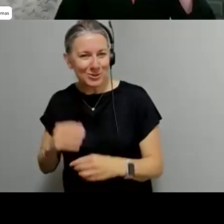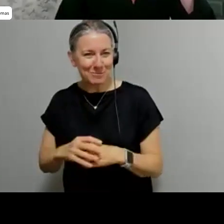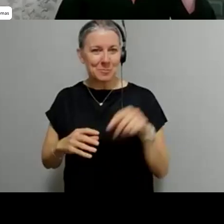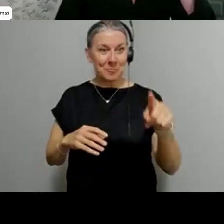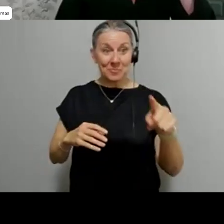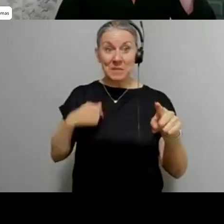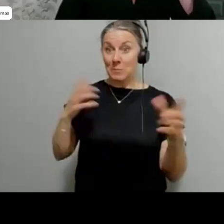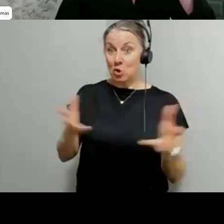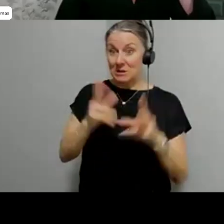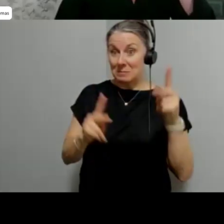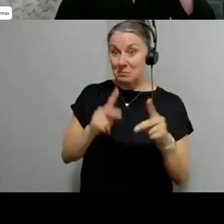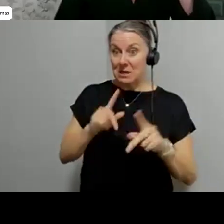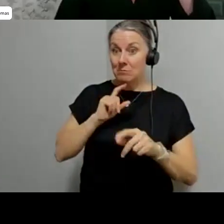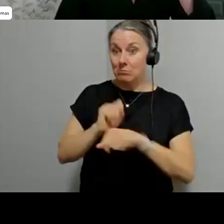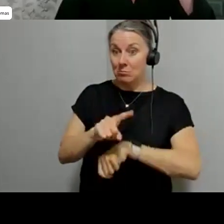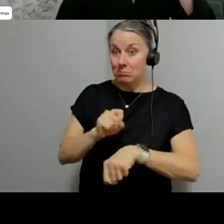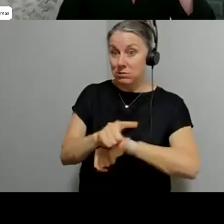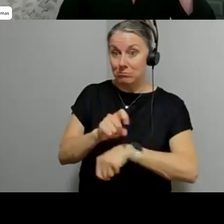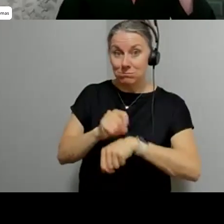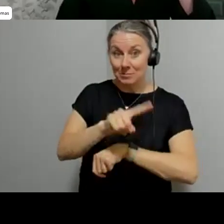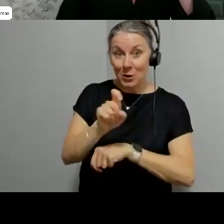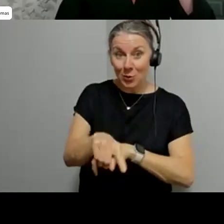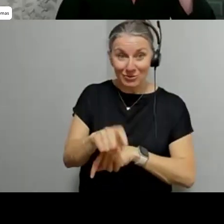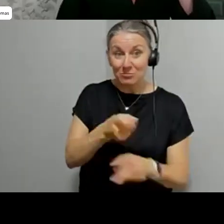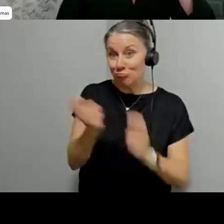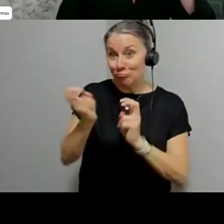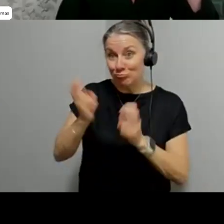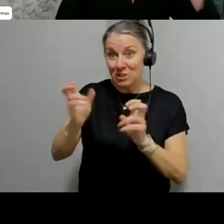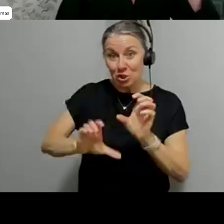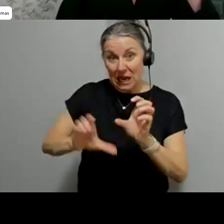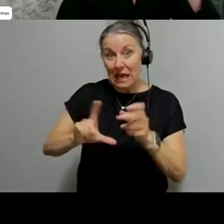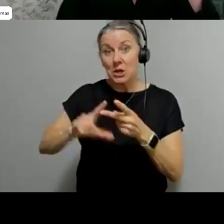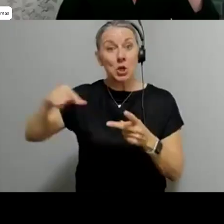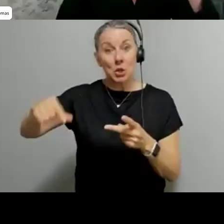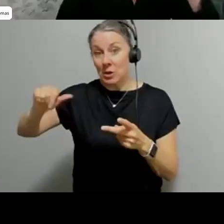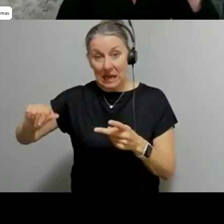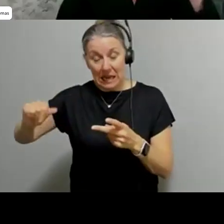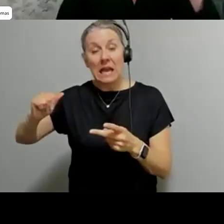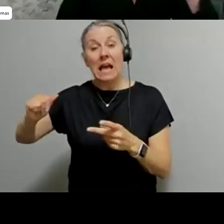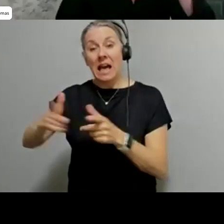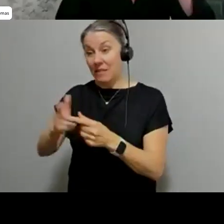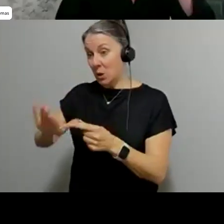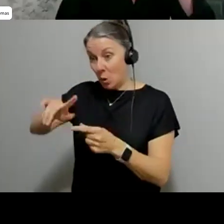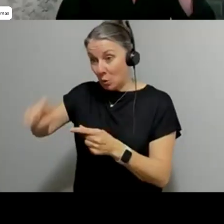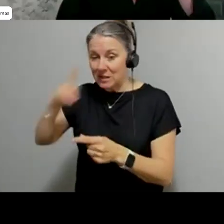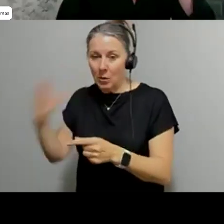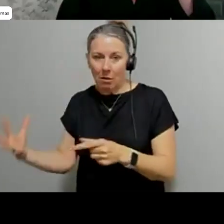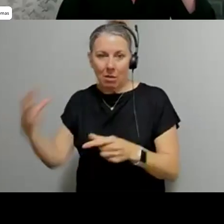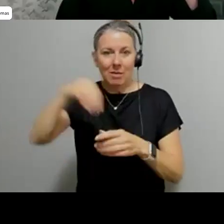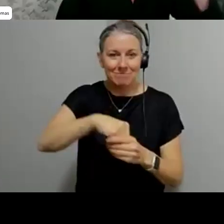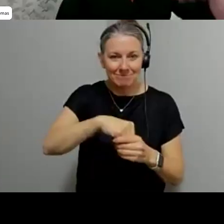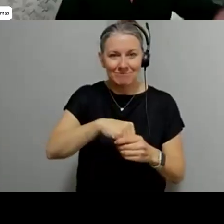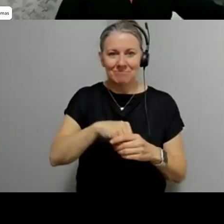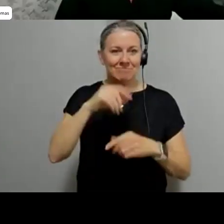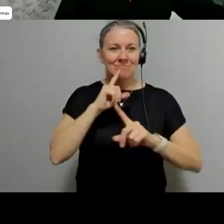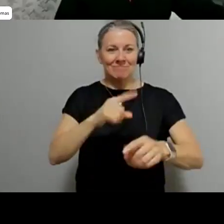us your questions. I'm just going to incorporate the questions in. You can put them into the chat or into the Q&A, but I want to dig into some of it and pulling on that